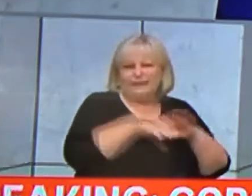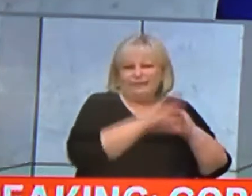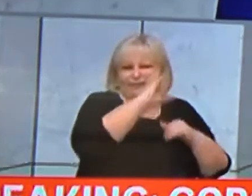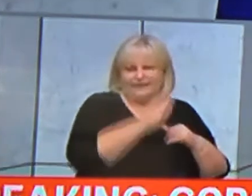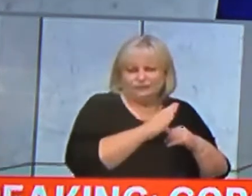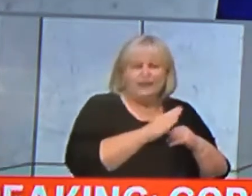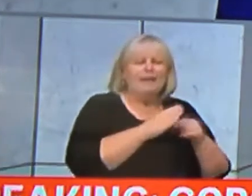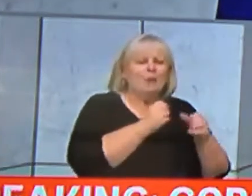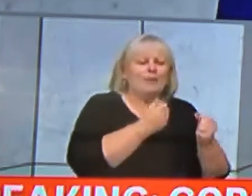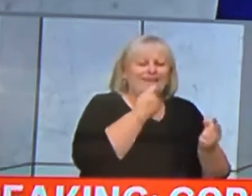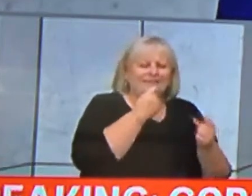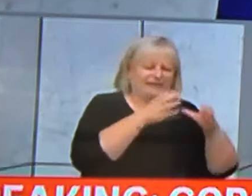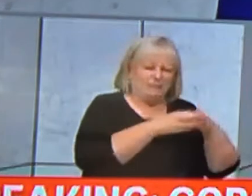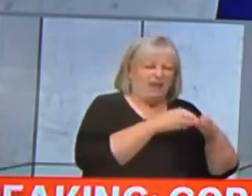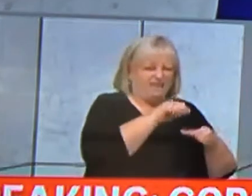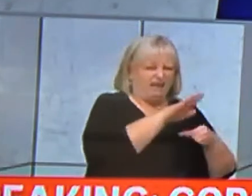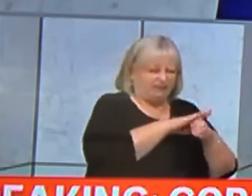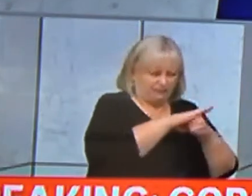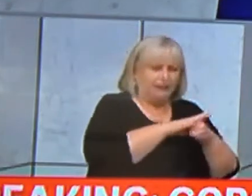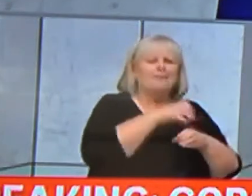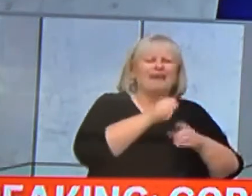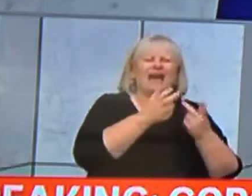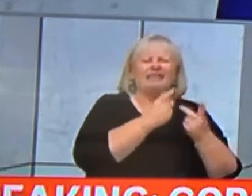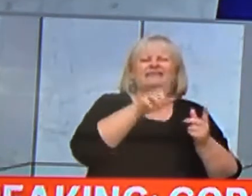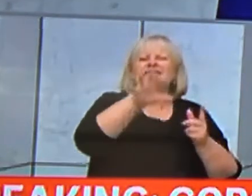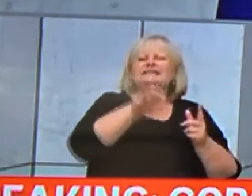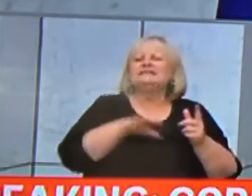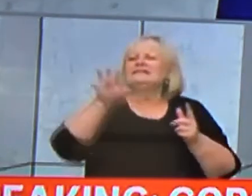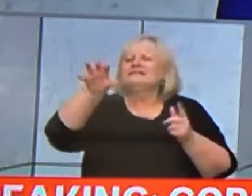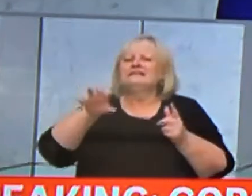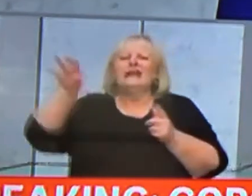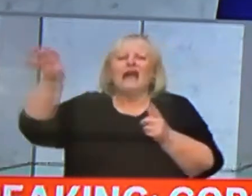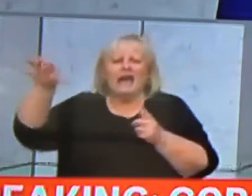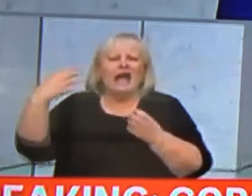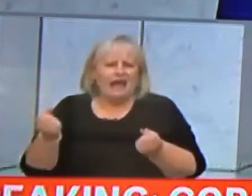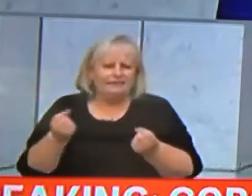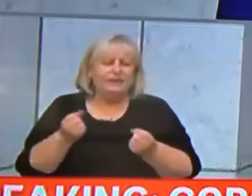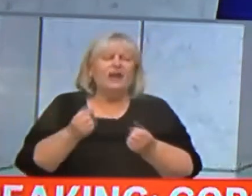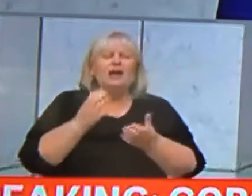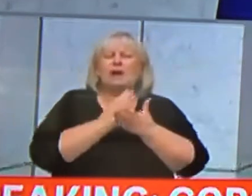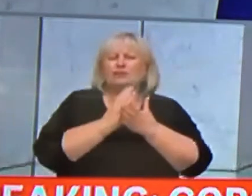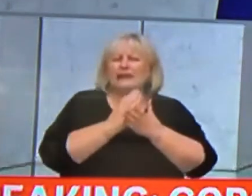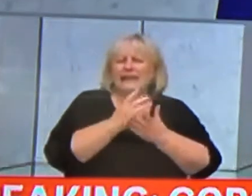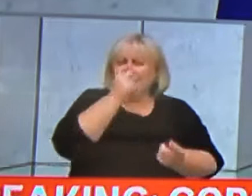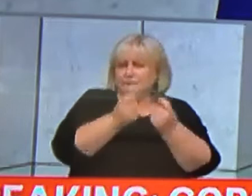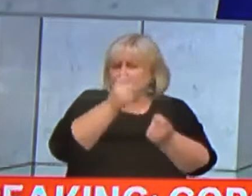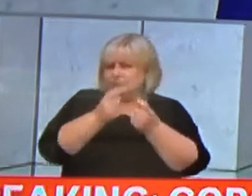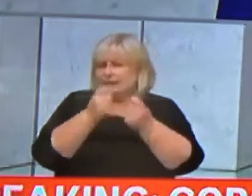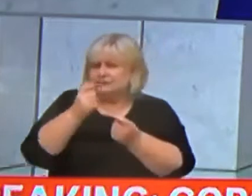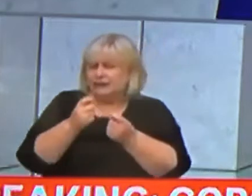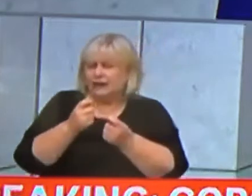tiny pockets in other states. We think that we are pretty confident with our testing regime, which is one of